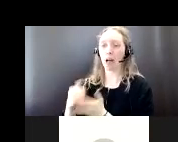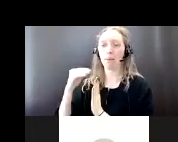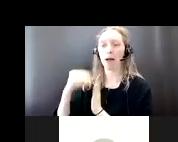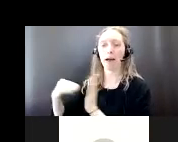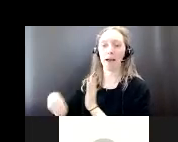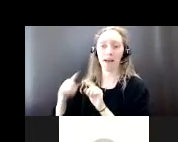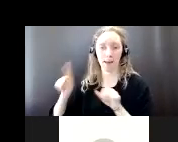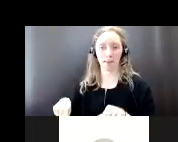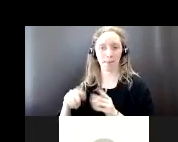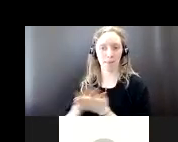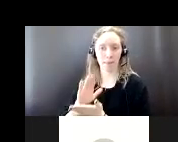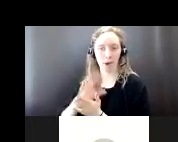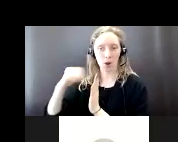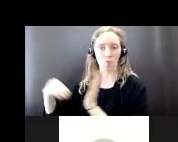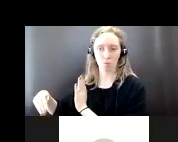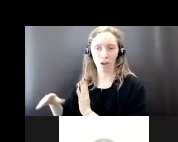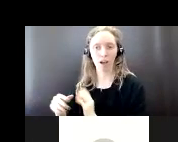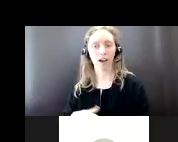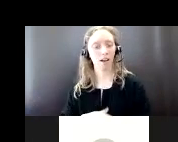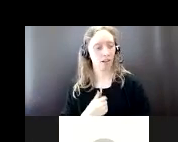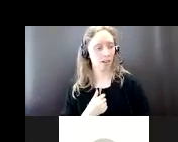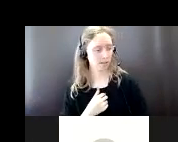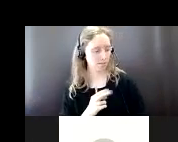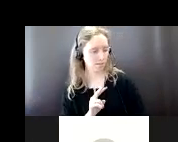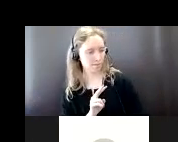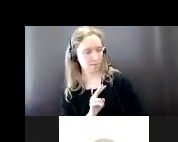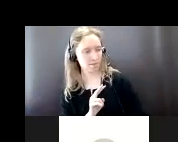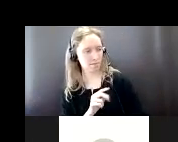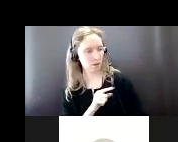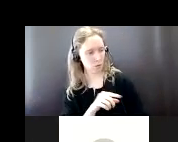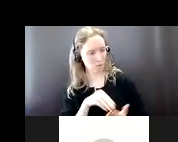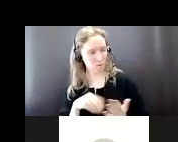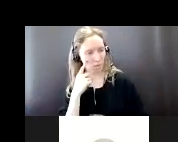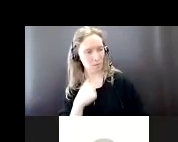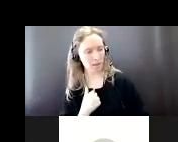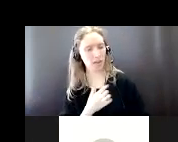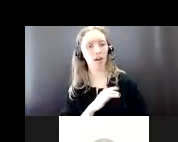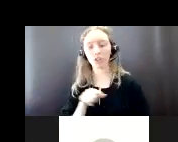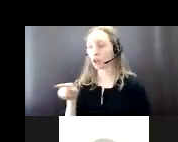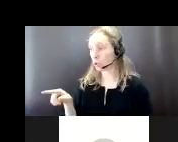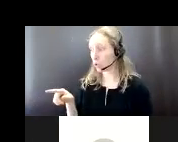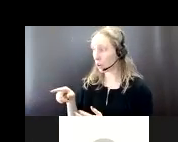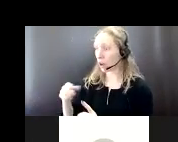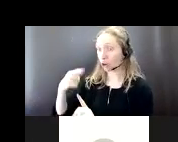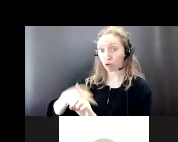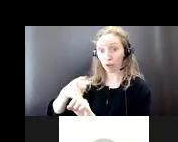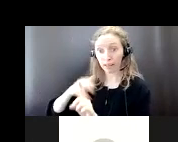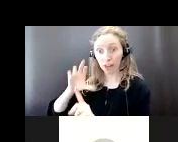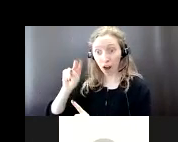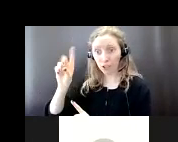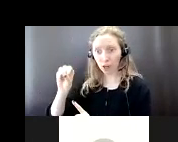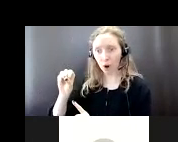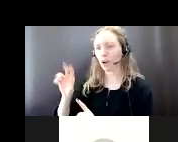as we're filling out the paperwork, I said, oh, don't put down that you don't own your condo, that you rent it. Put down that you own it and put down this